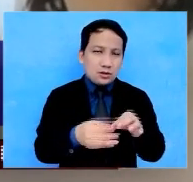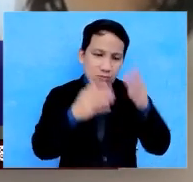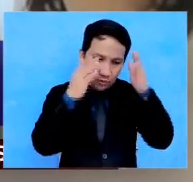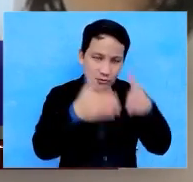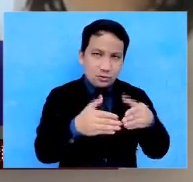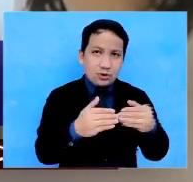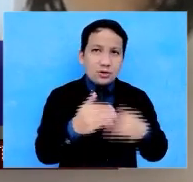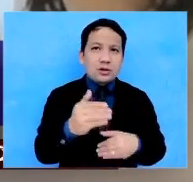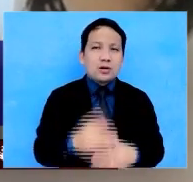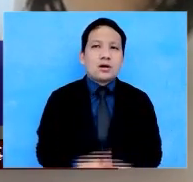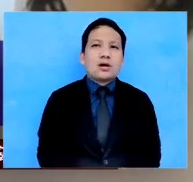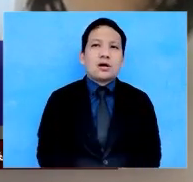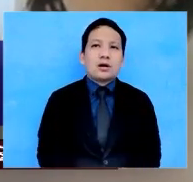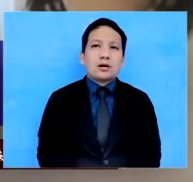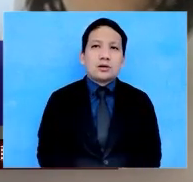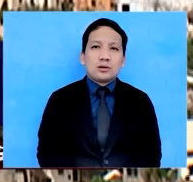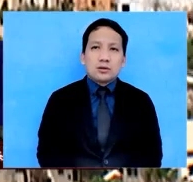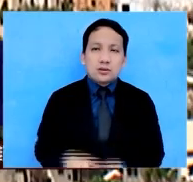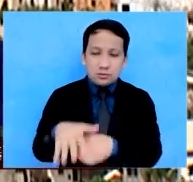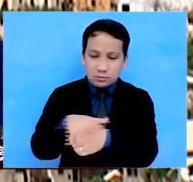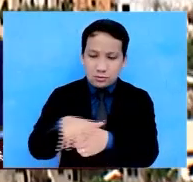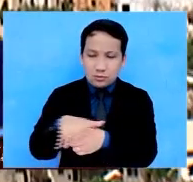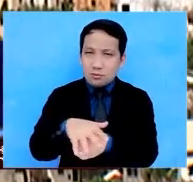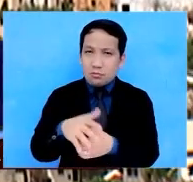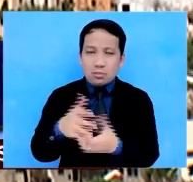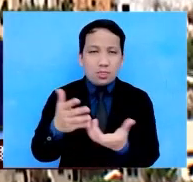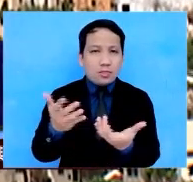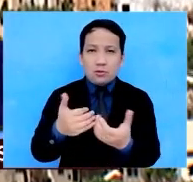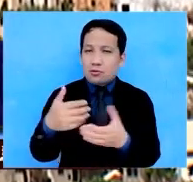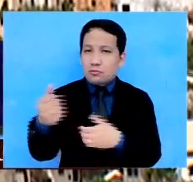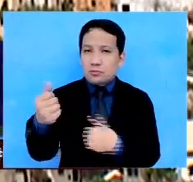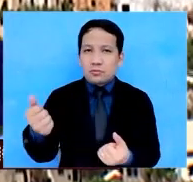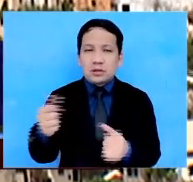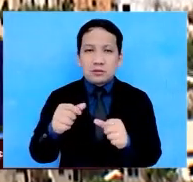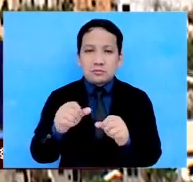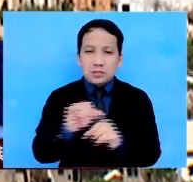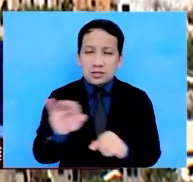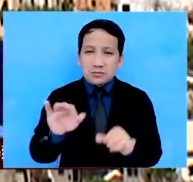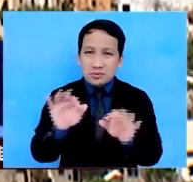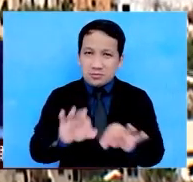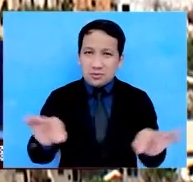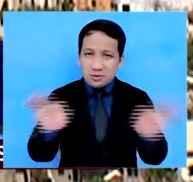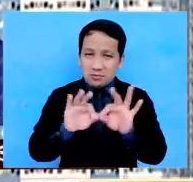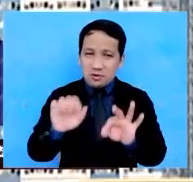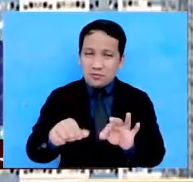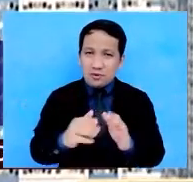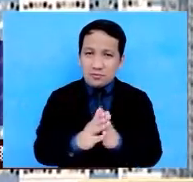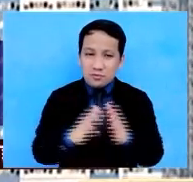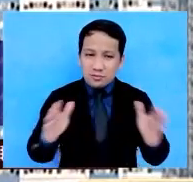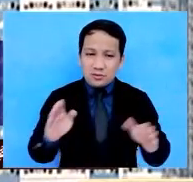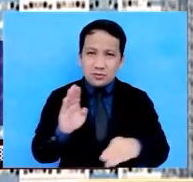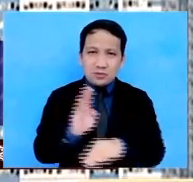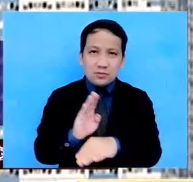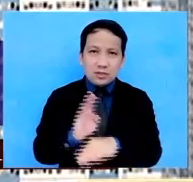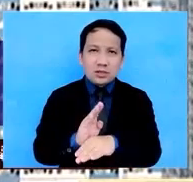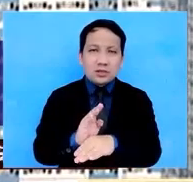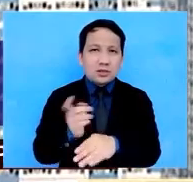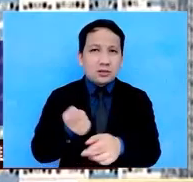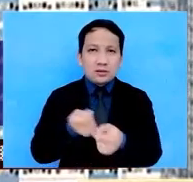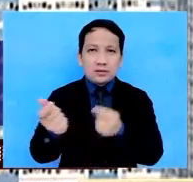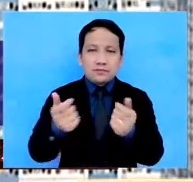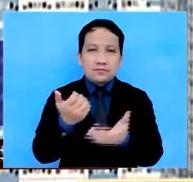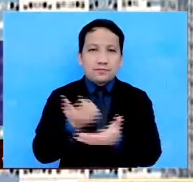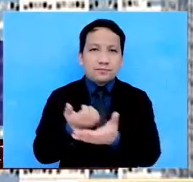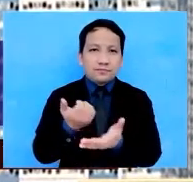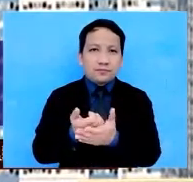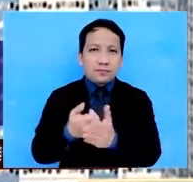are monopoly or duopoly? Kung maari, dapat daw ay para sa malalaking kumpanya lang ang pagluluwag ng economic